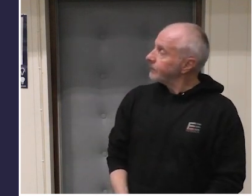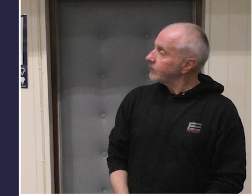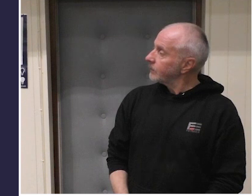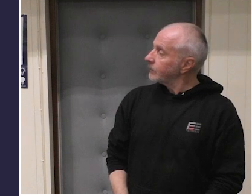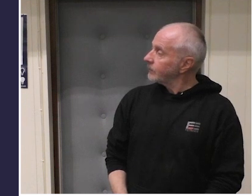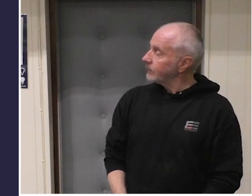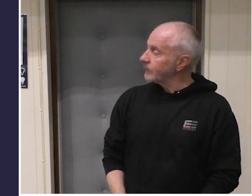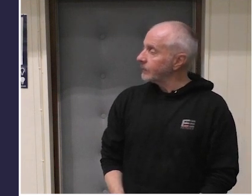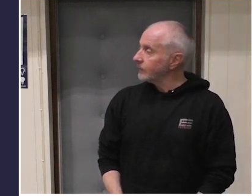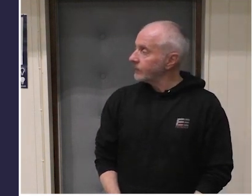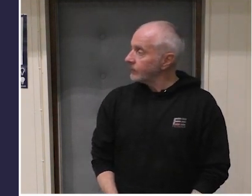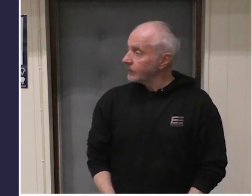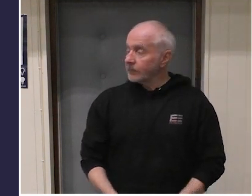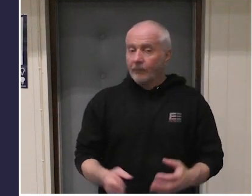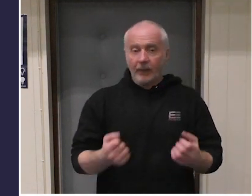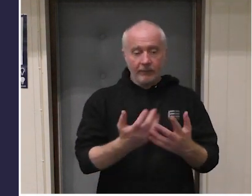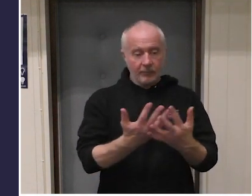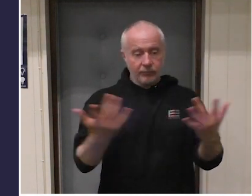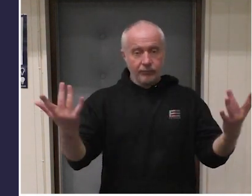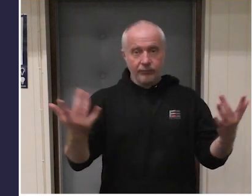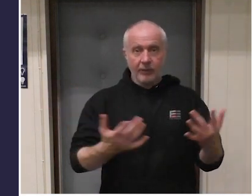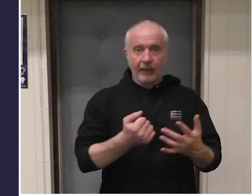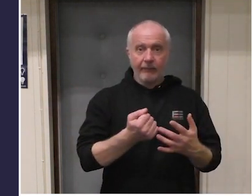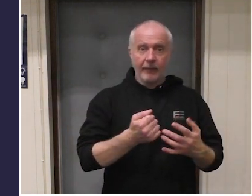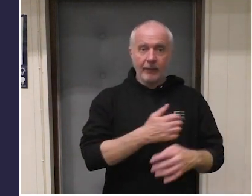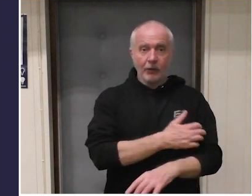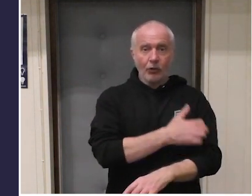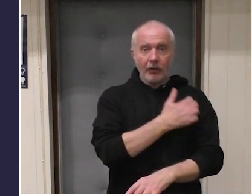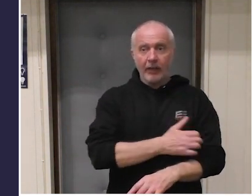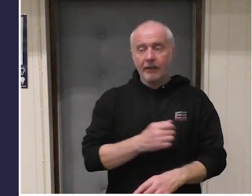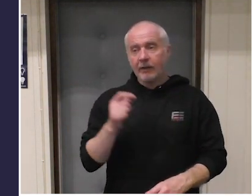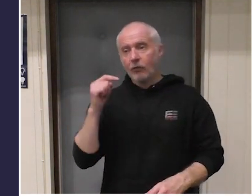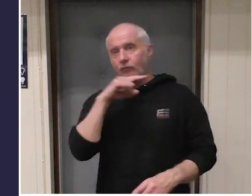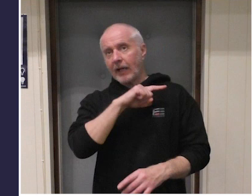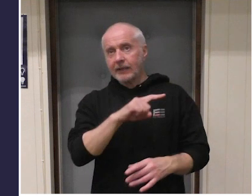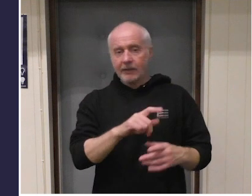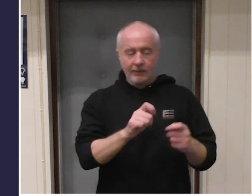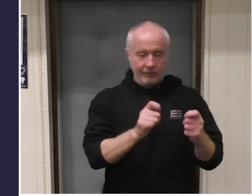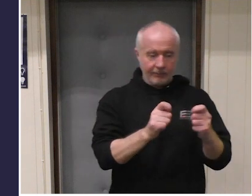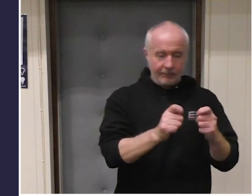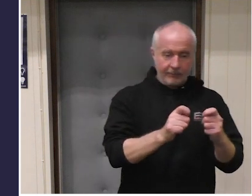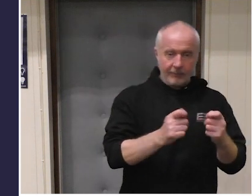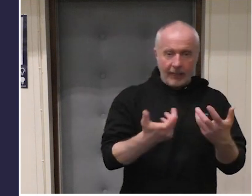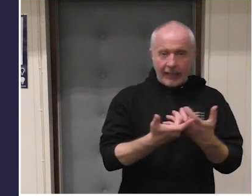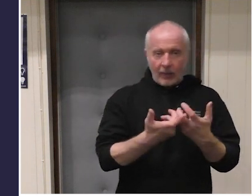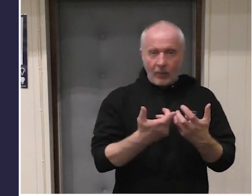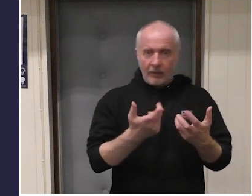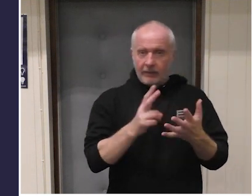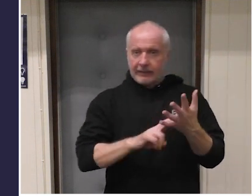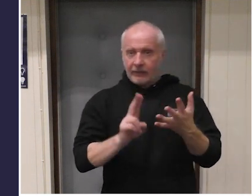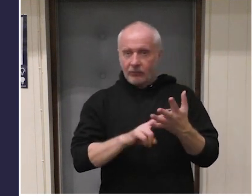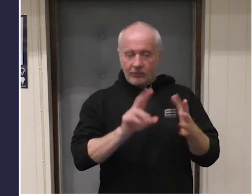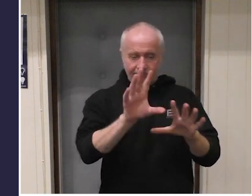So imagine you have a population of individuals that have these green and red mutations. How's natural selection going to play out over